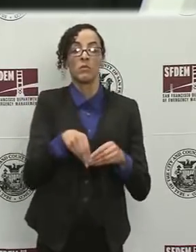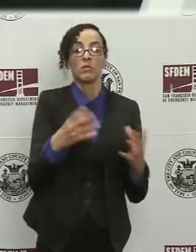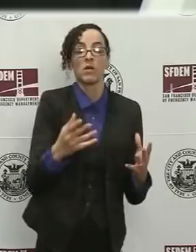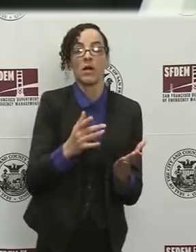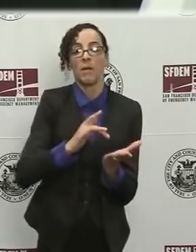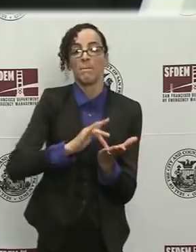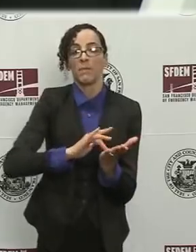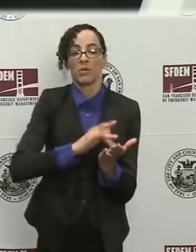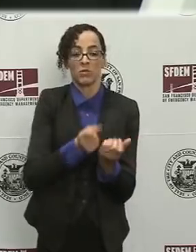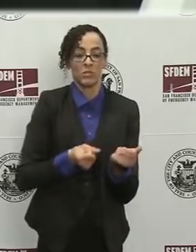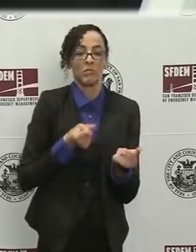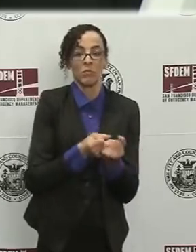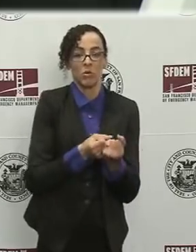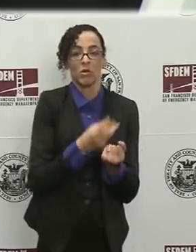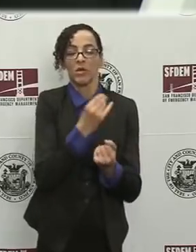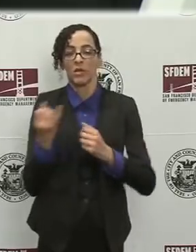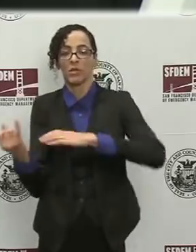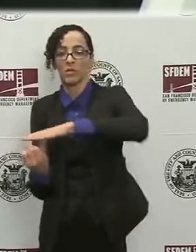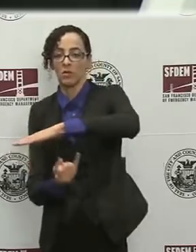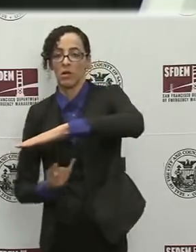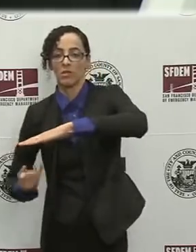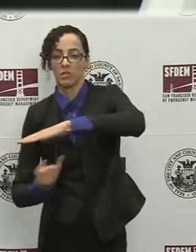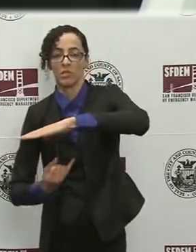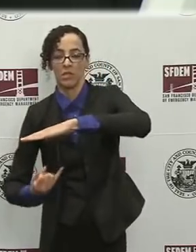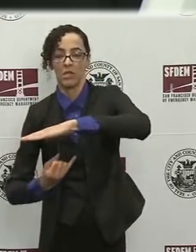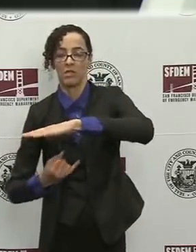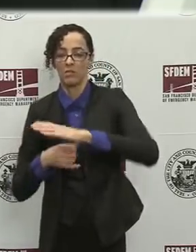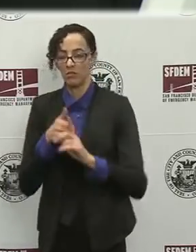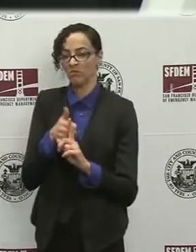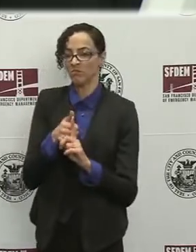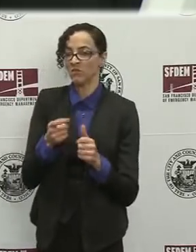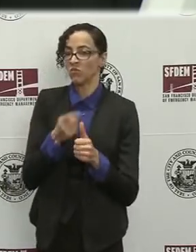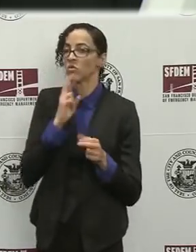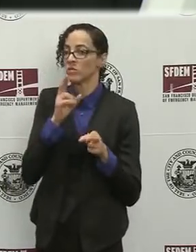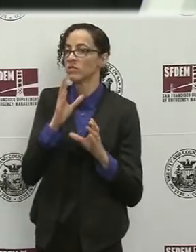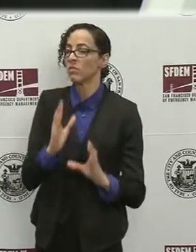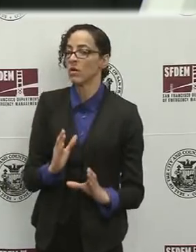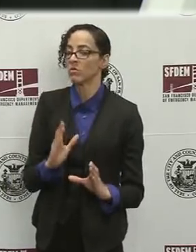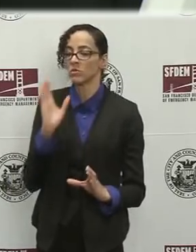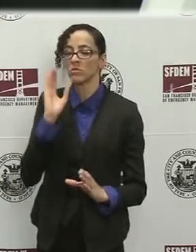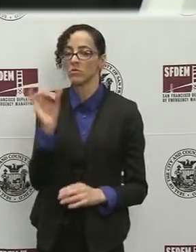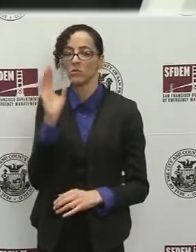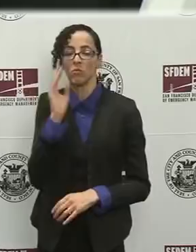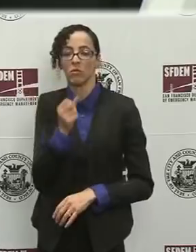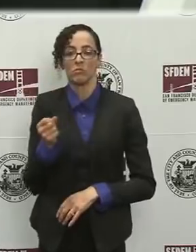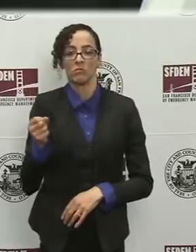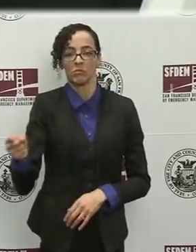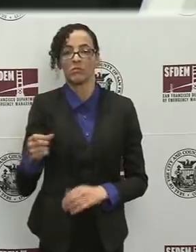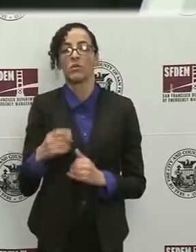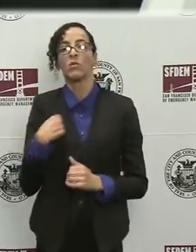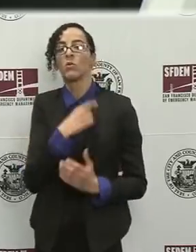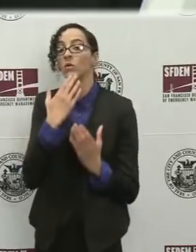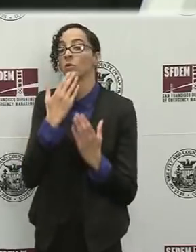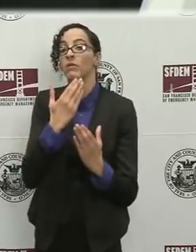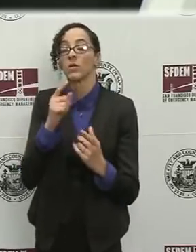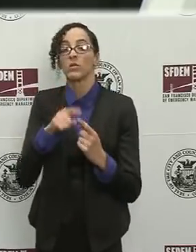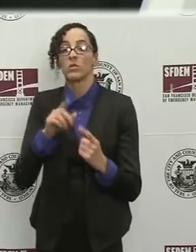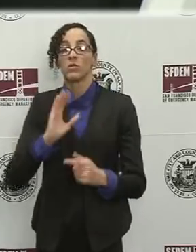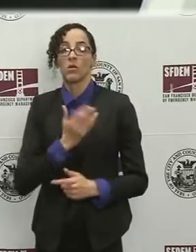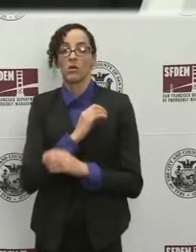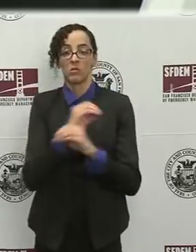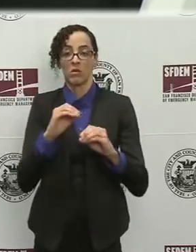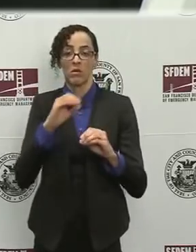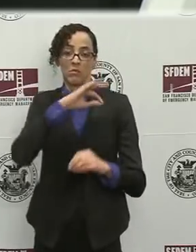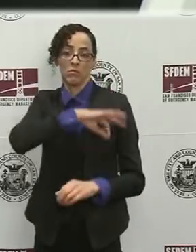first responders. We're grateful to our system of care for viewing our nonprofit and city workers who work with the